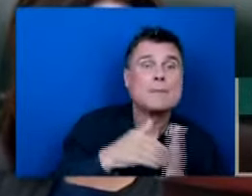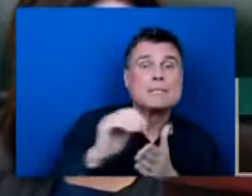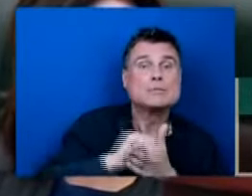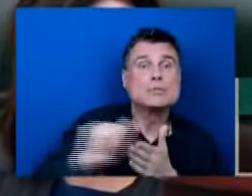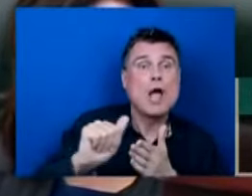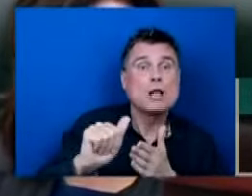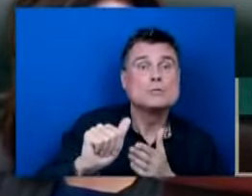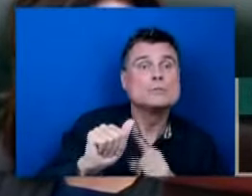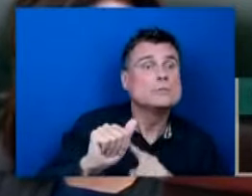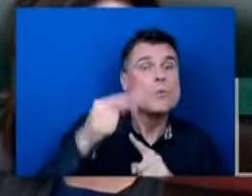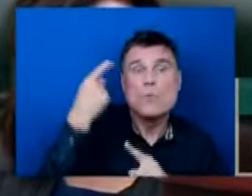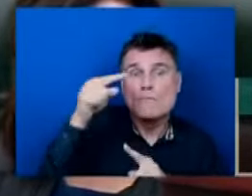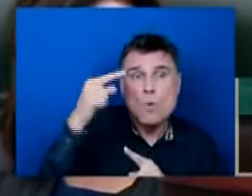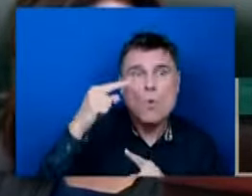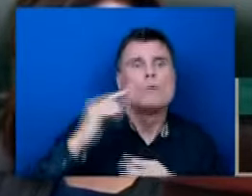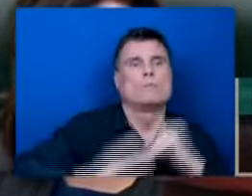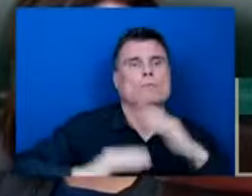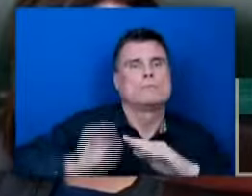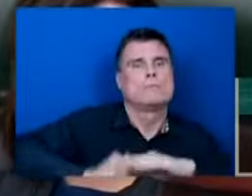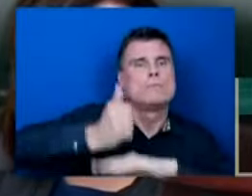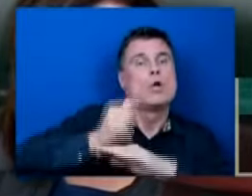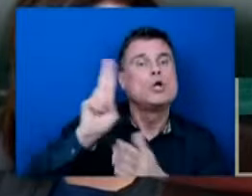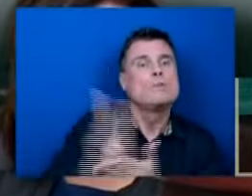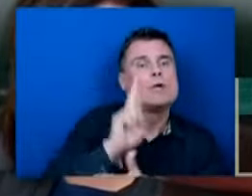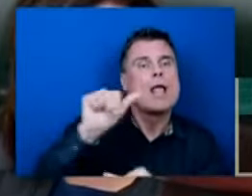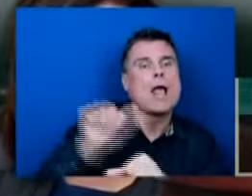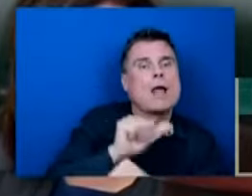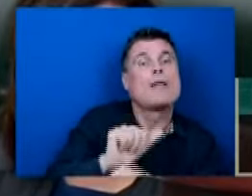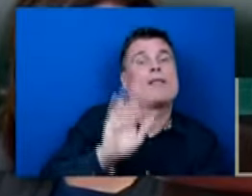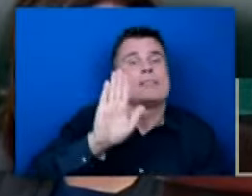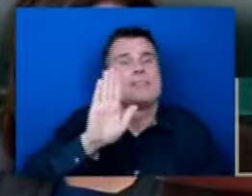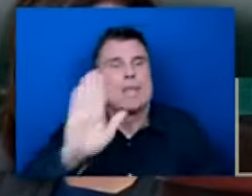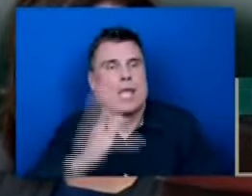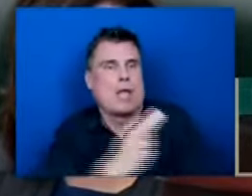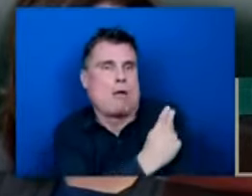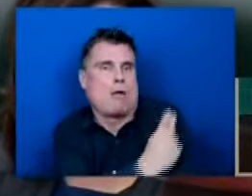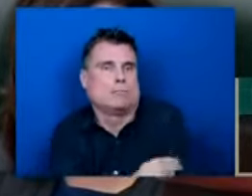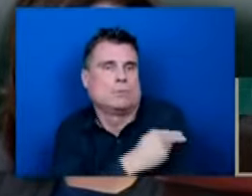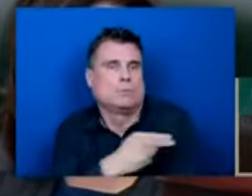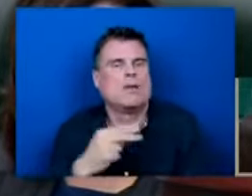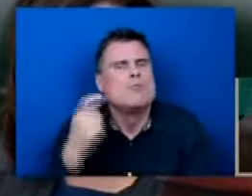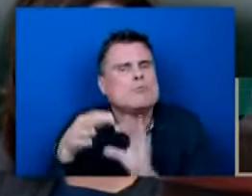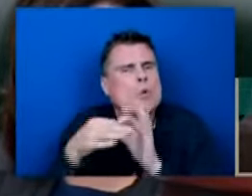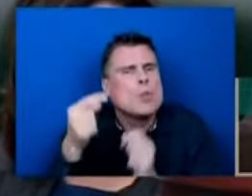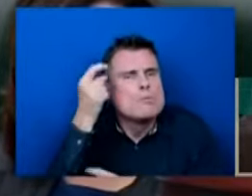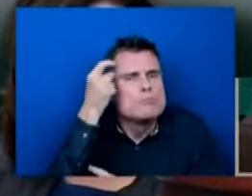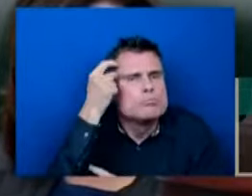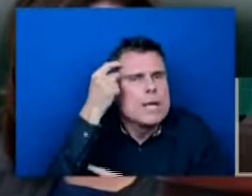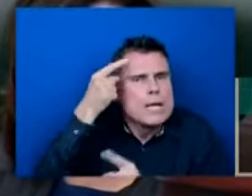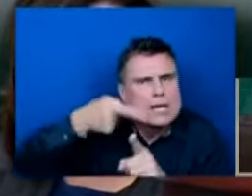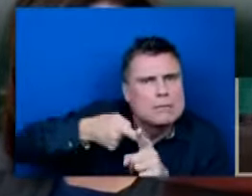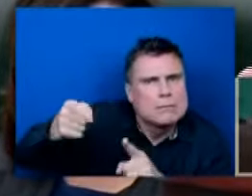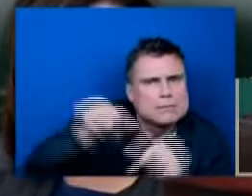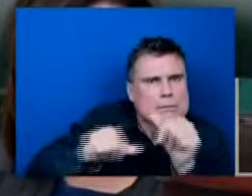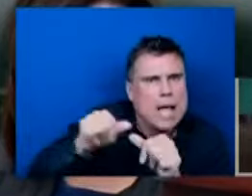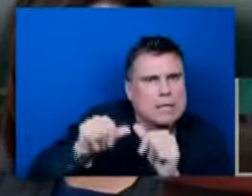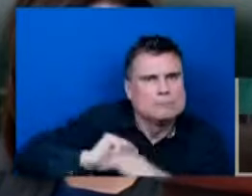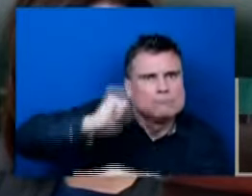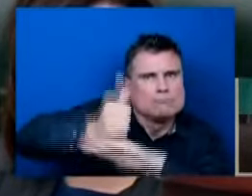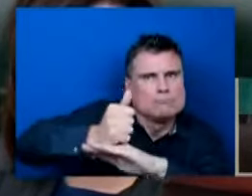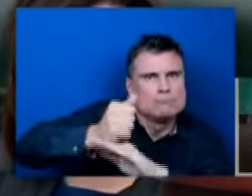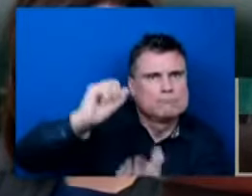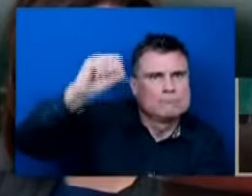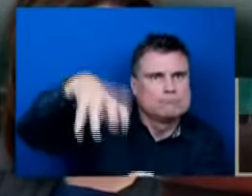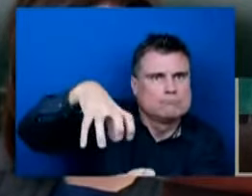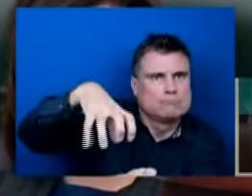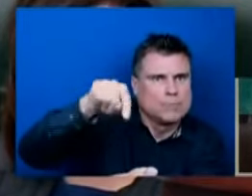Centre Neurosciences Intensive Care Unit, and $133 million for the Alberta Surgical Initiative,